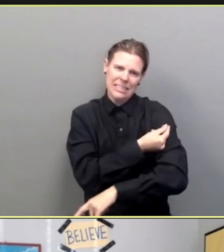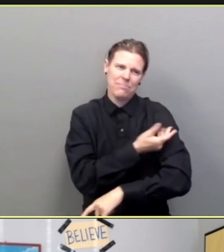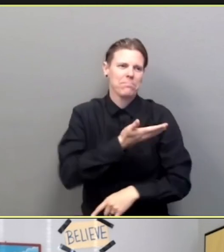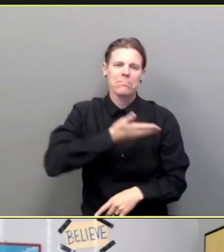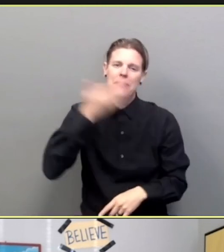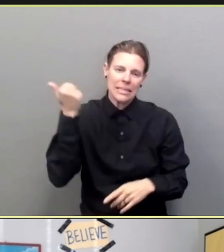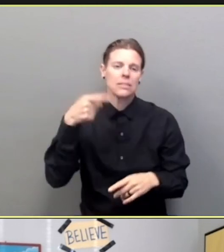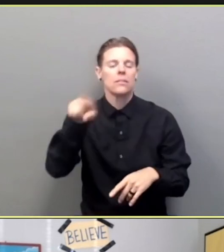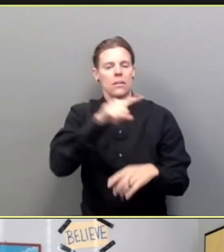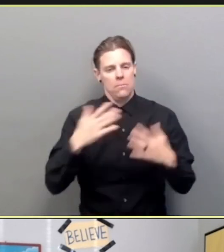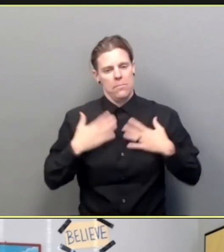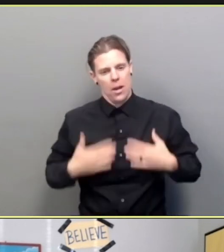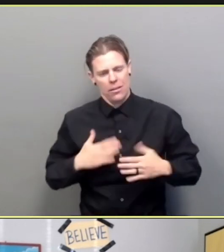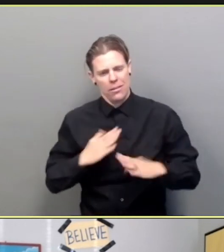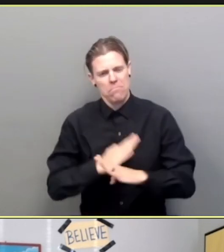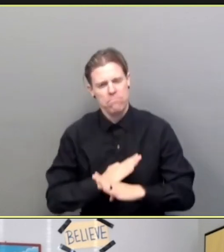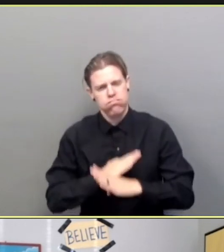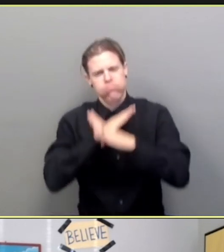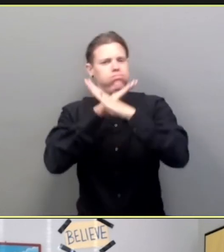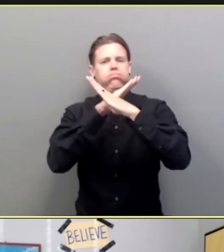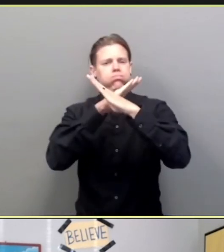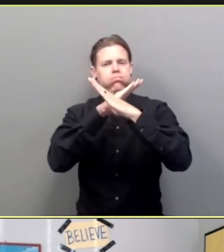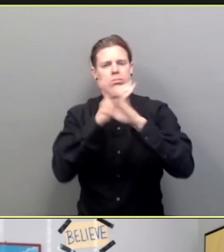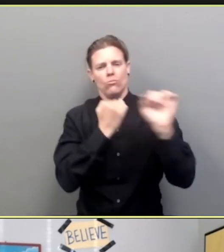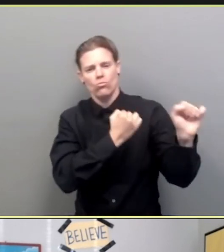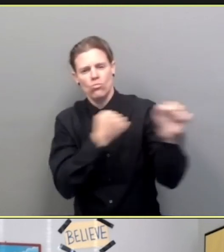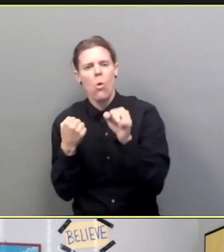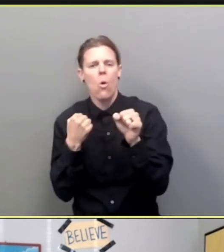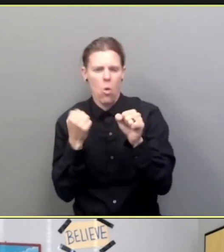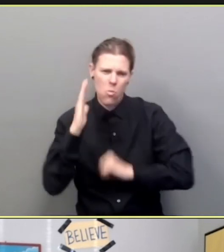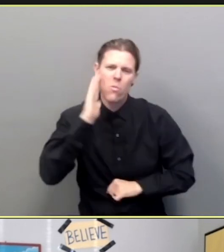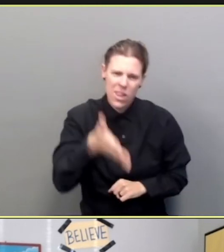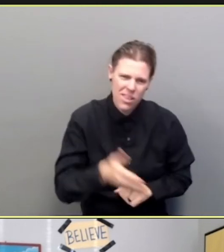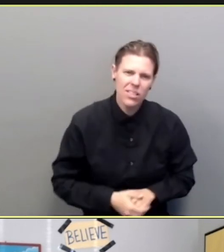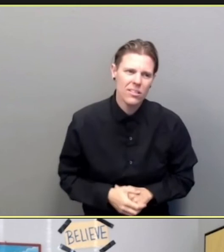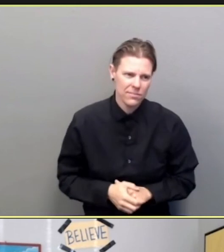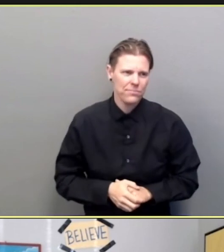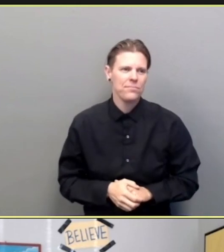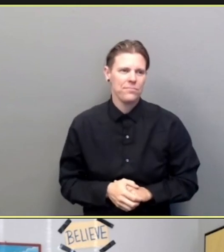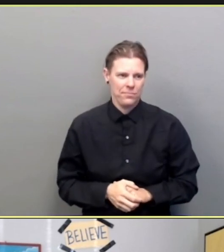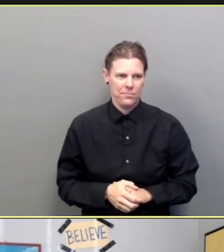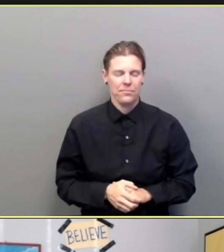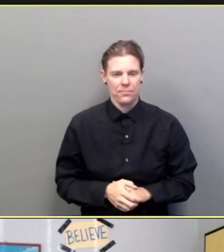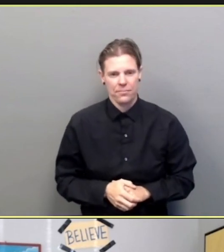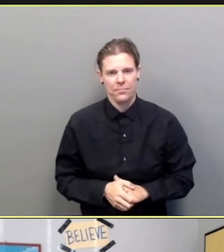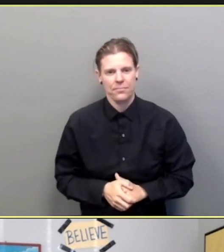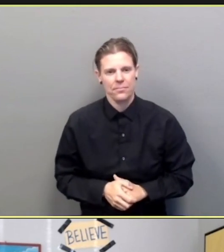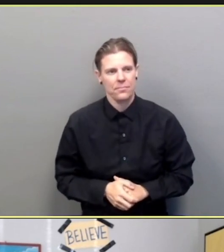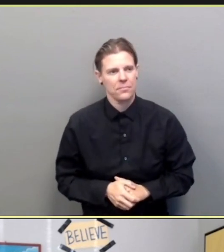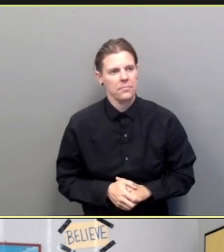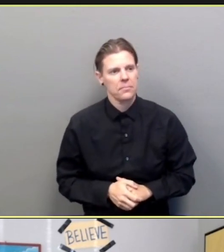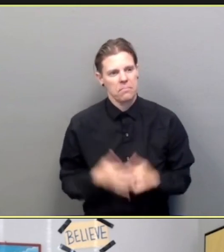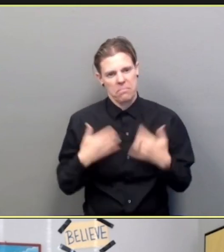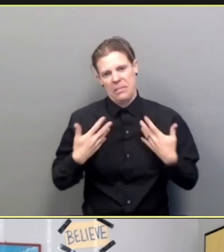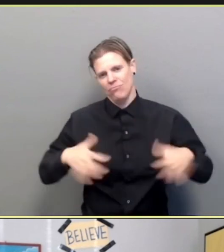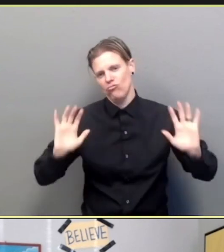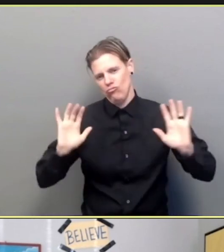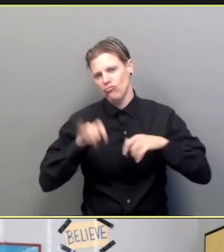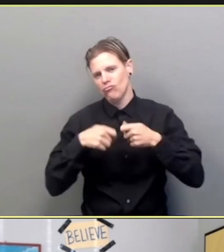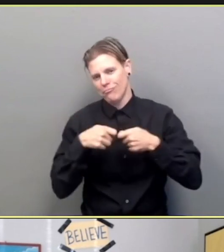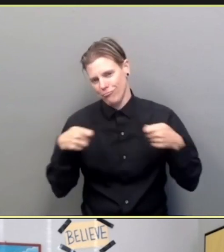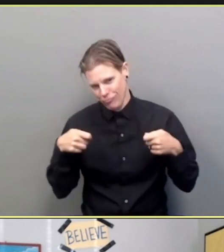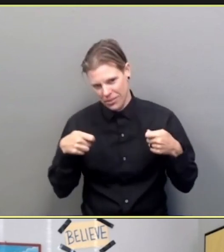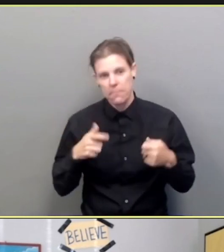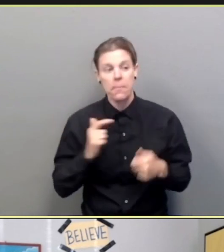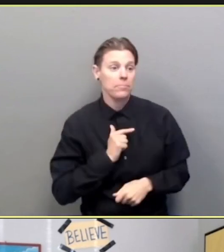it's the safest thing for you. So let me pause there and turn that over to Laura